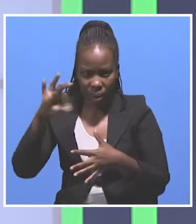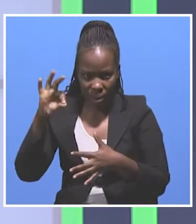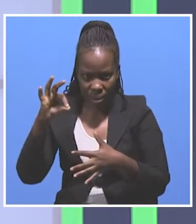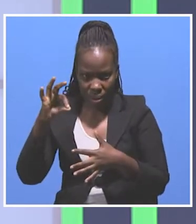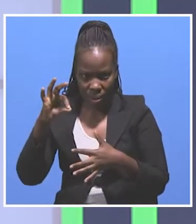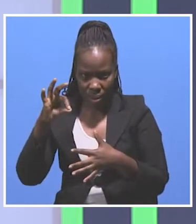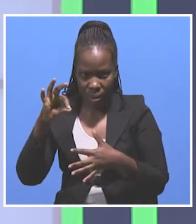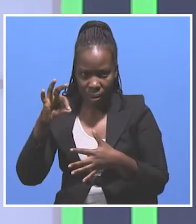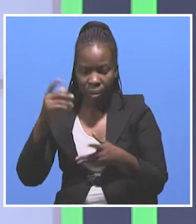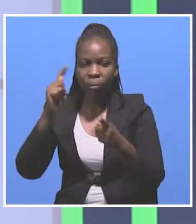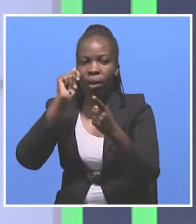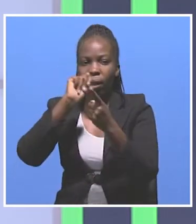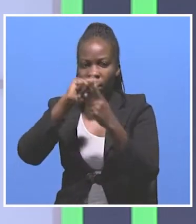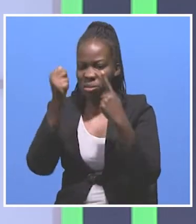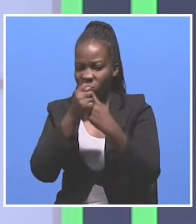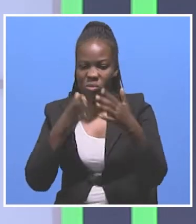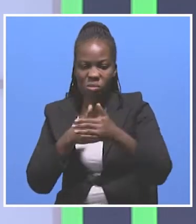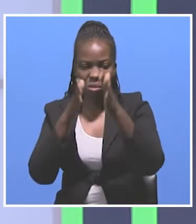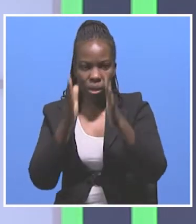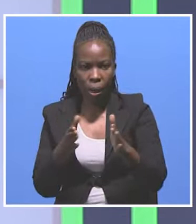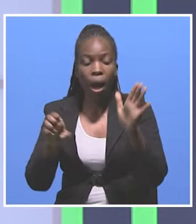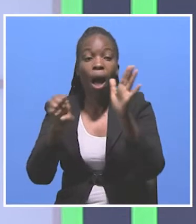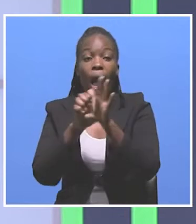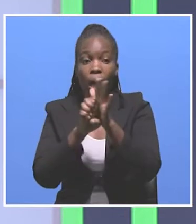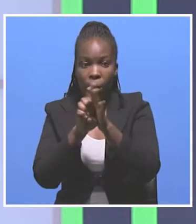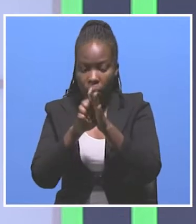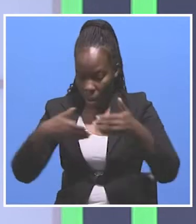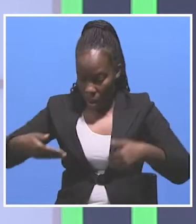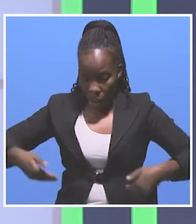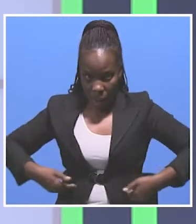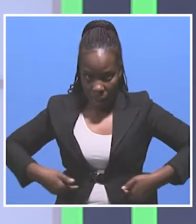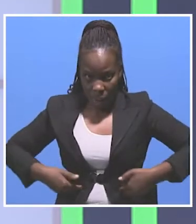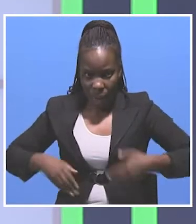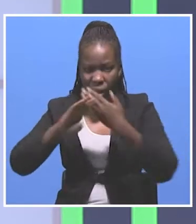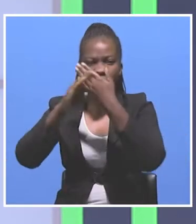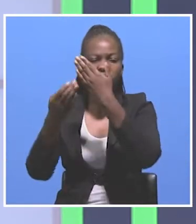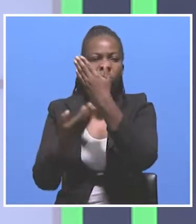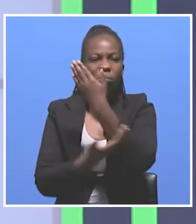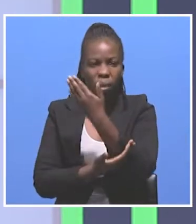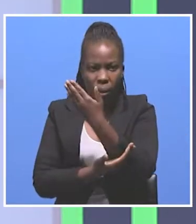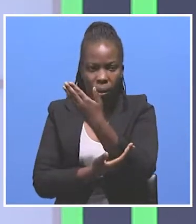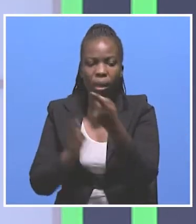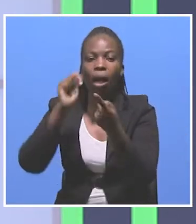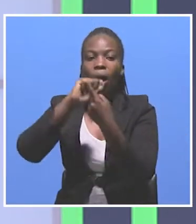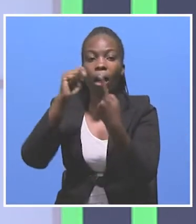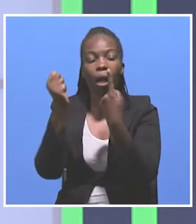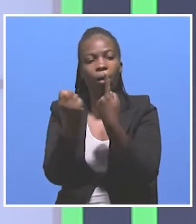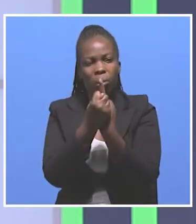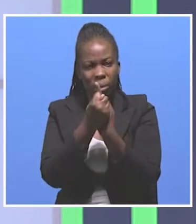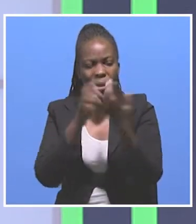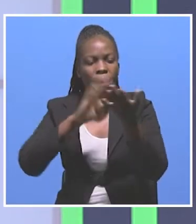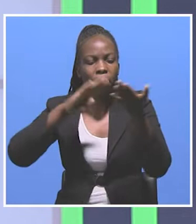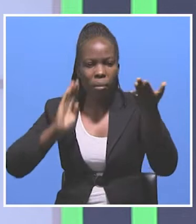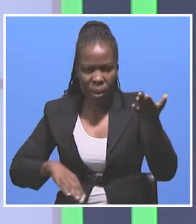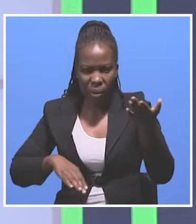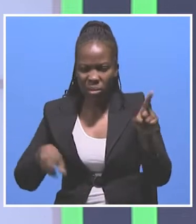leaders. Because, for example, a lot of teen pregnancies can have a lot to do with it, traditional beliefs